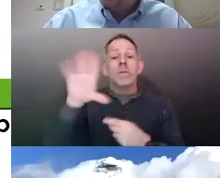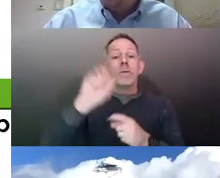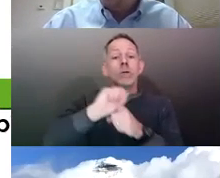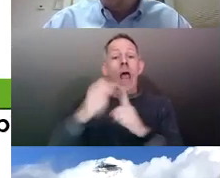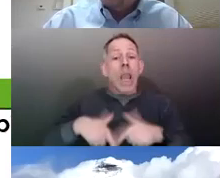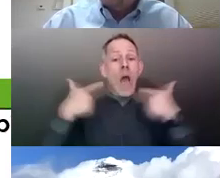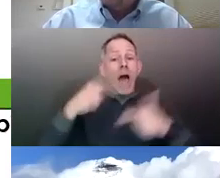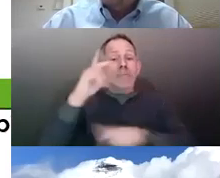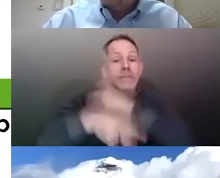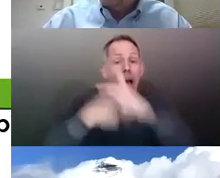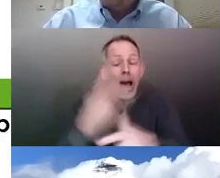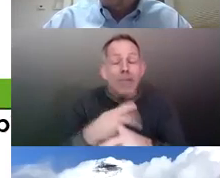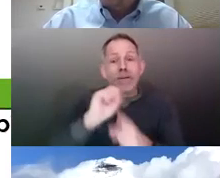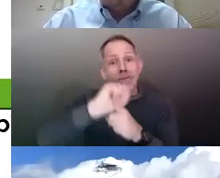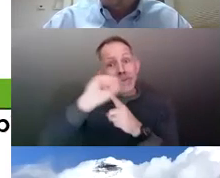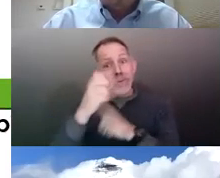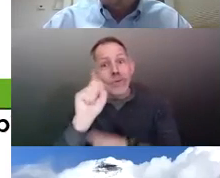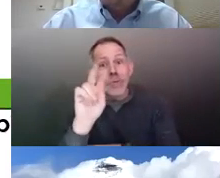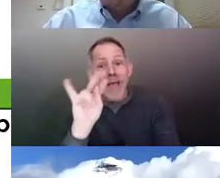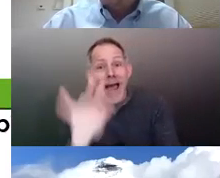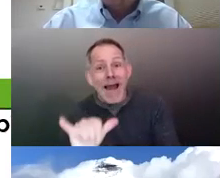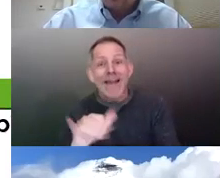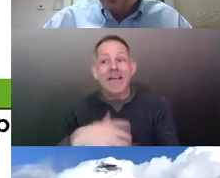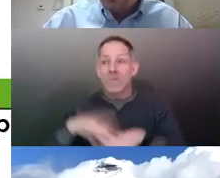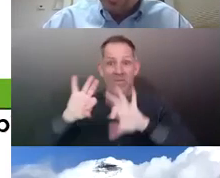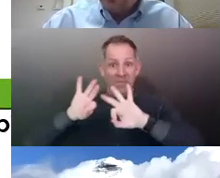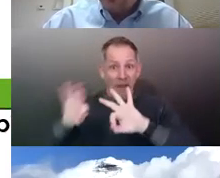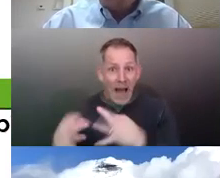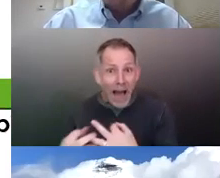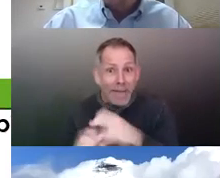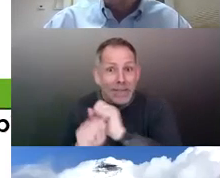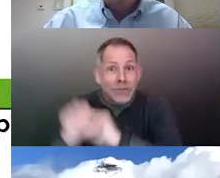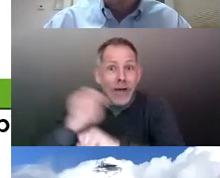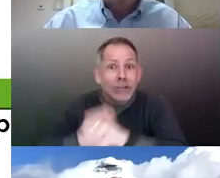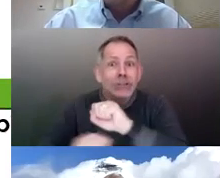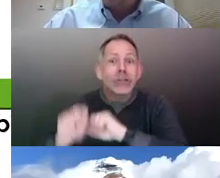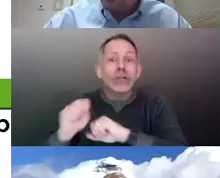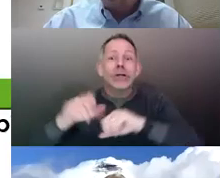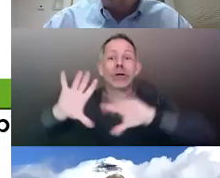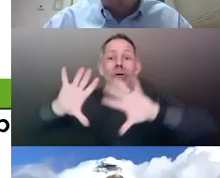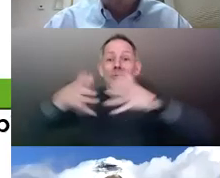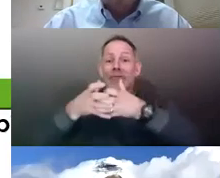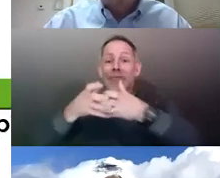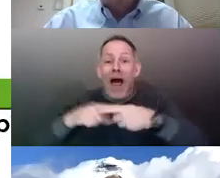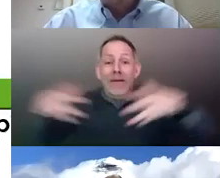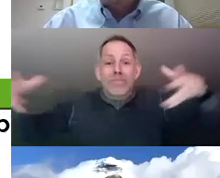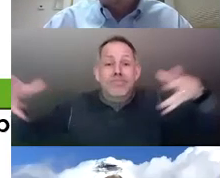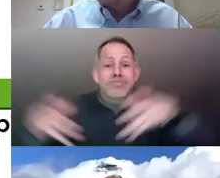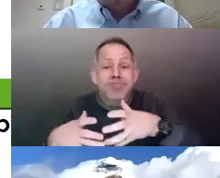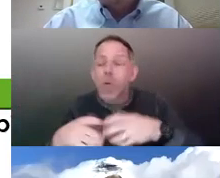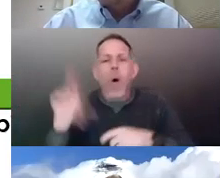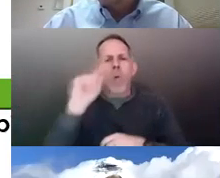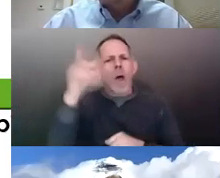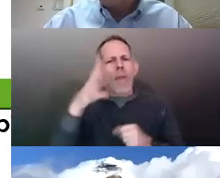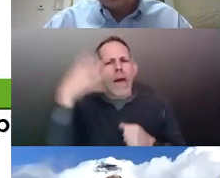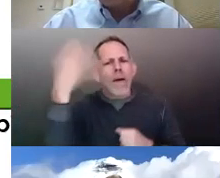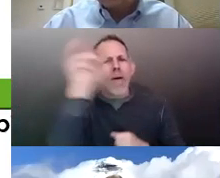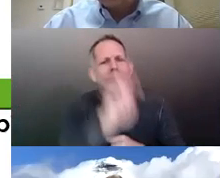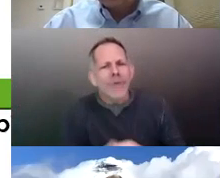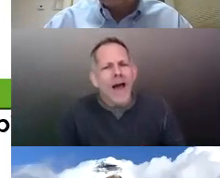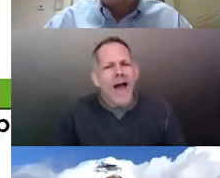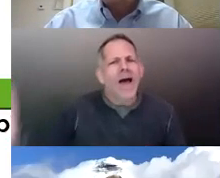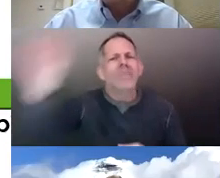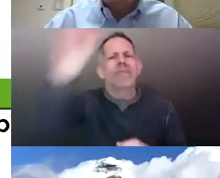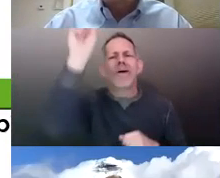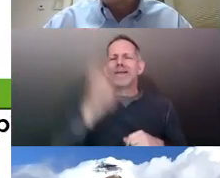be riding in grouped transportation of whatever form, and also possibly